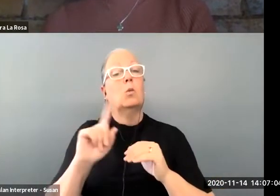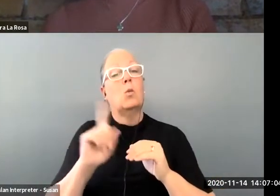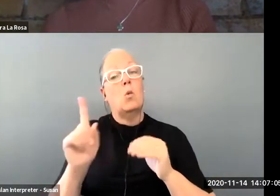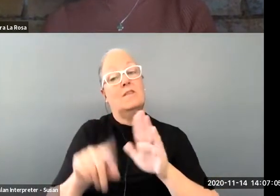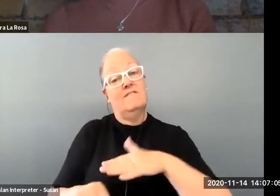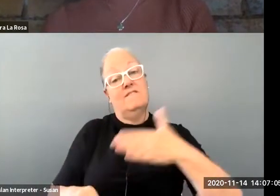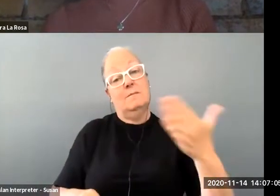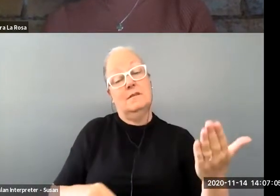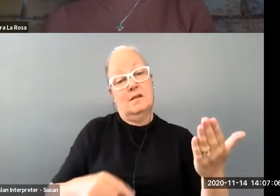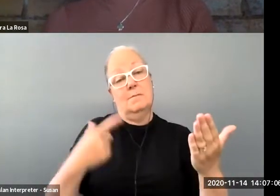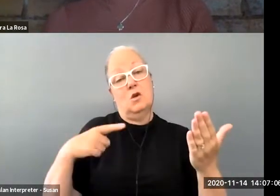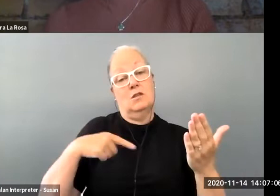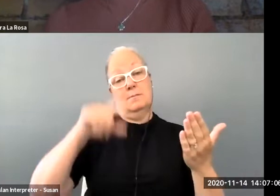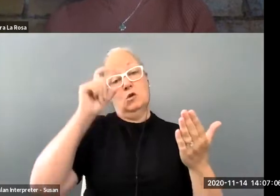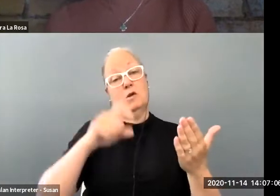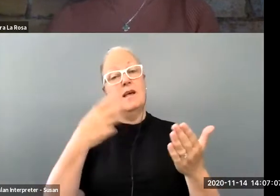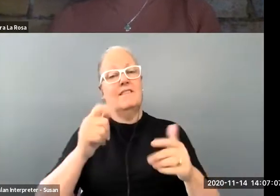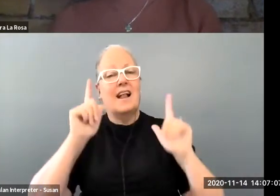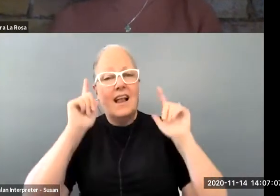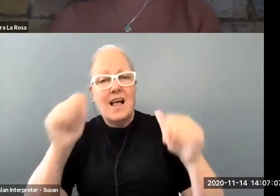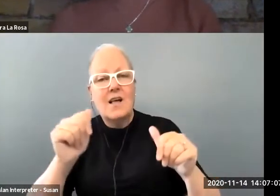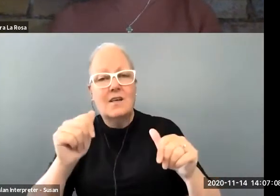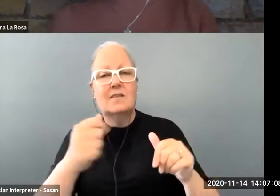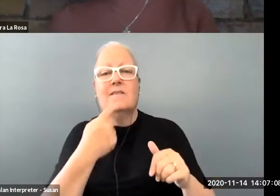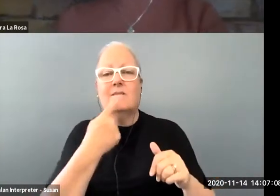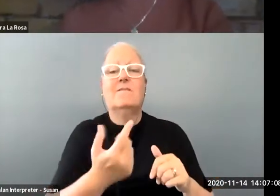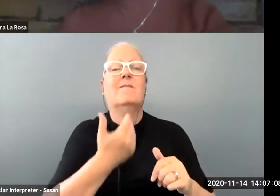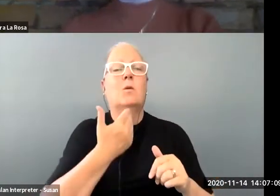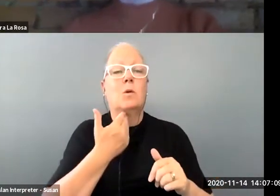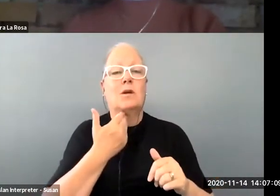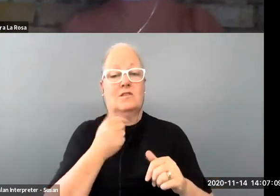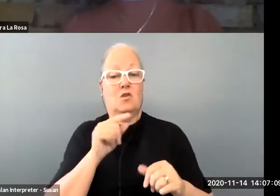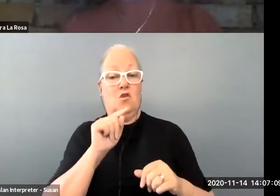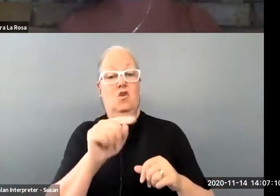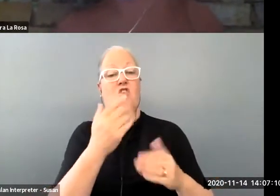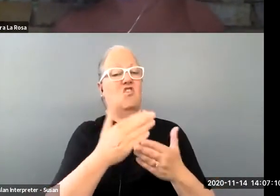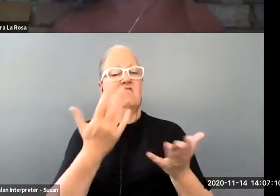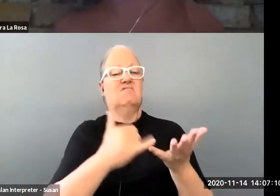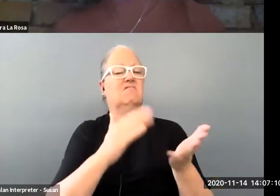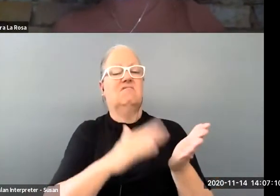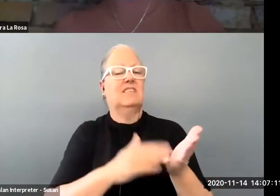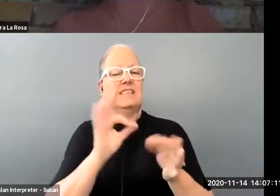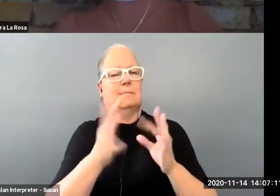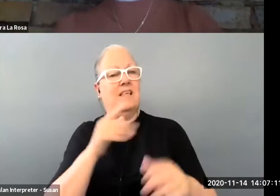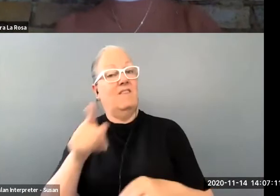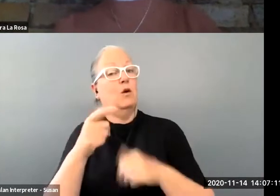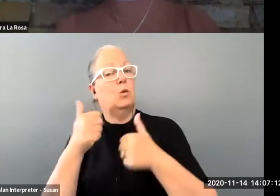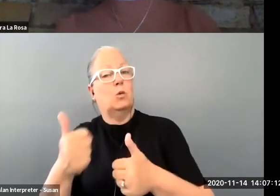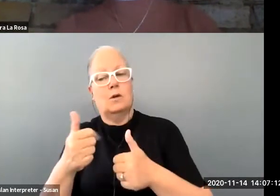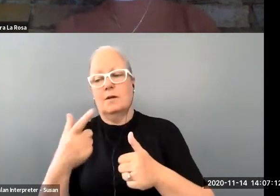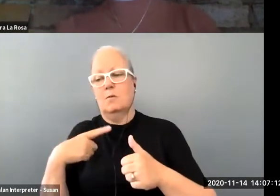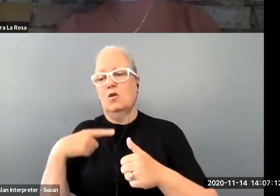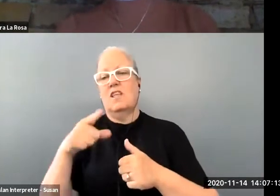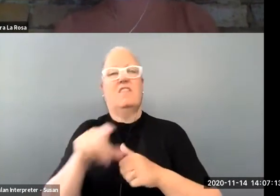because someone has the loudest voice or the biggest platform doesn't necessarily mean they're good, doesn't in terms of their messaging or